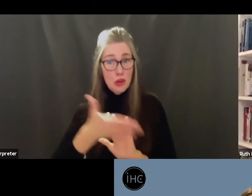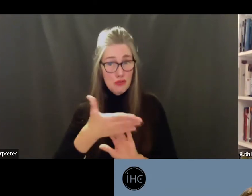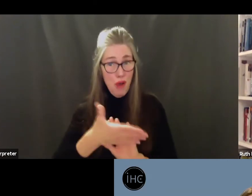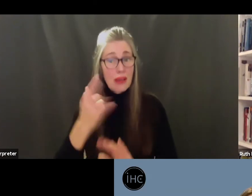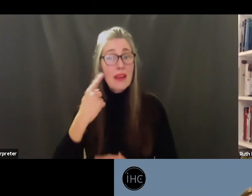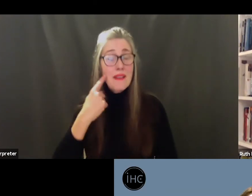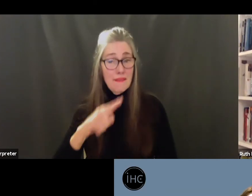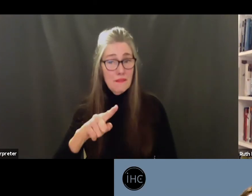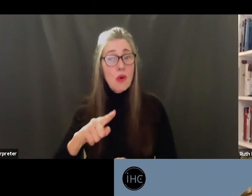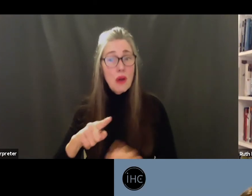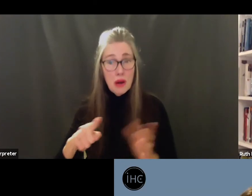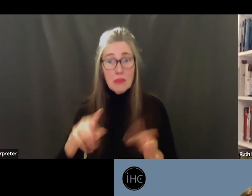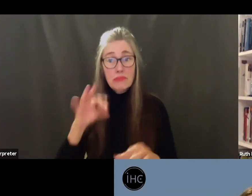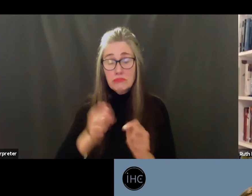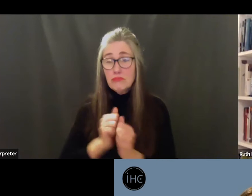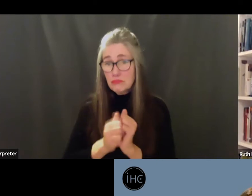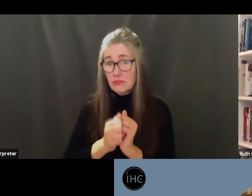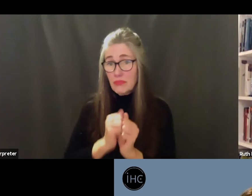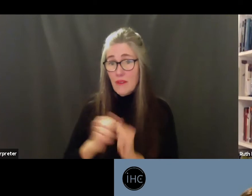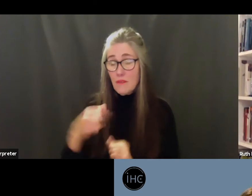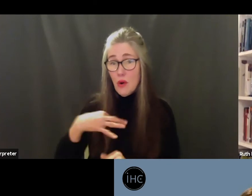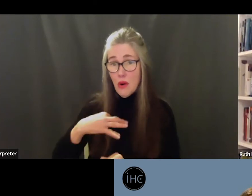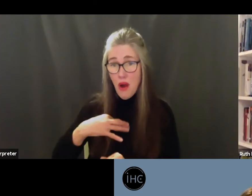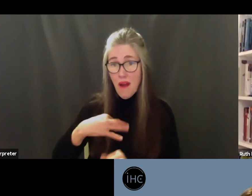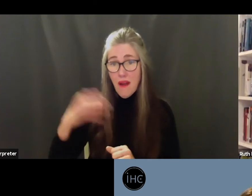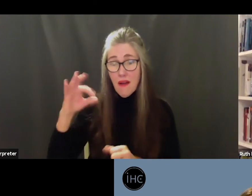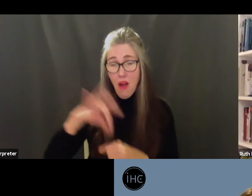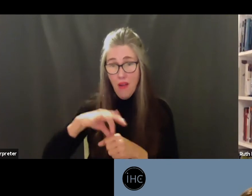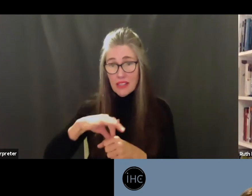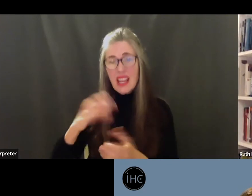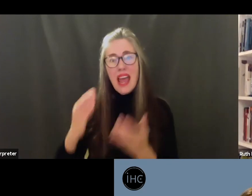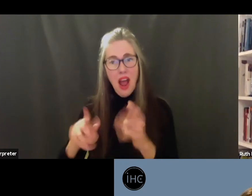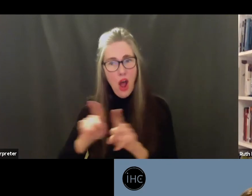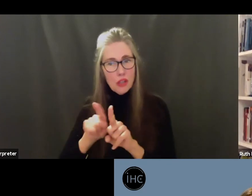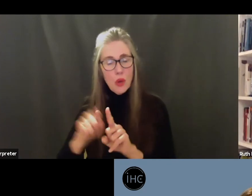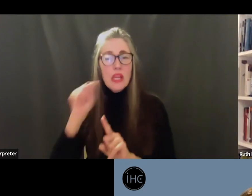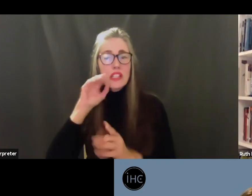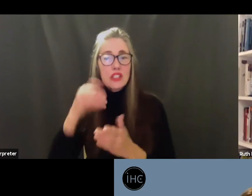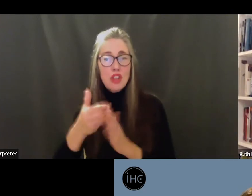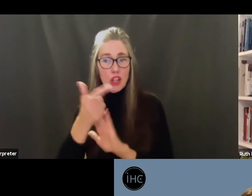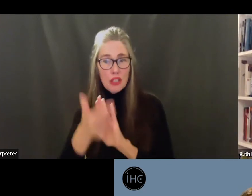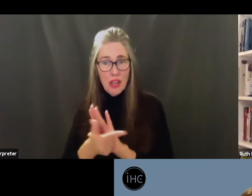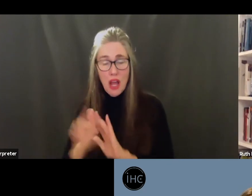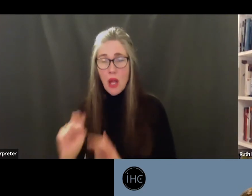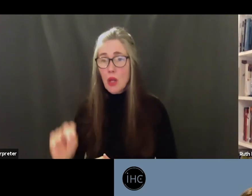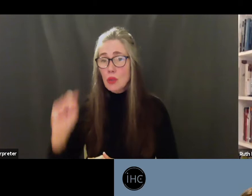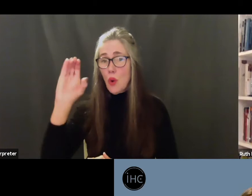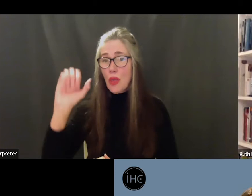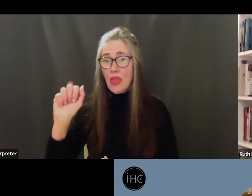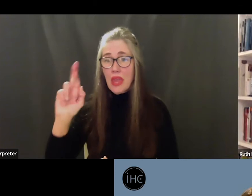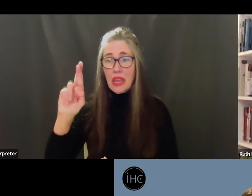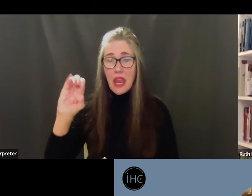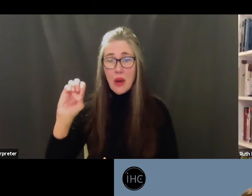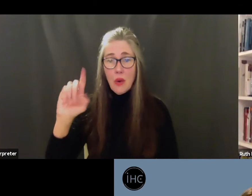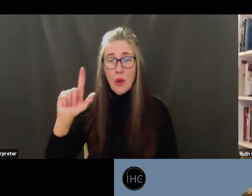Laura, in North Carolina. So he will be exerting power over the party, and he will